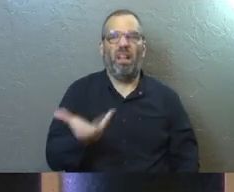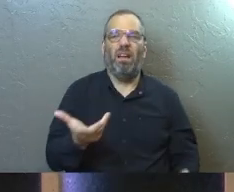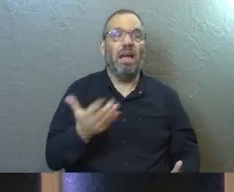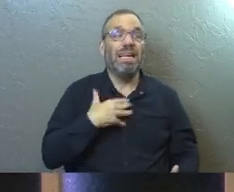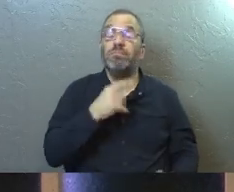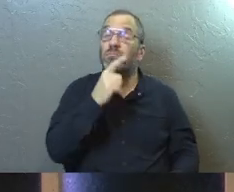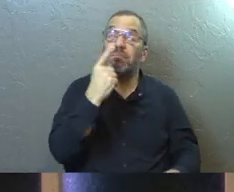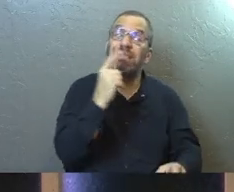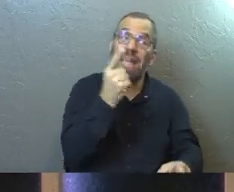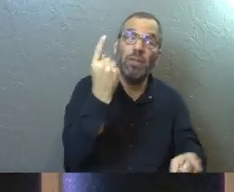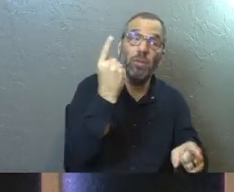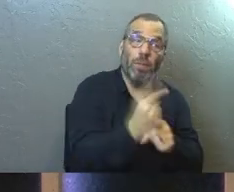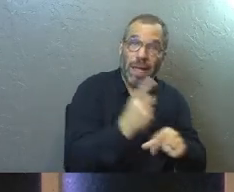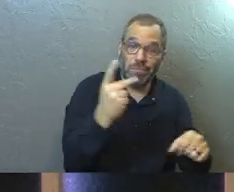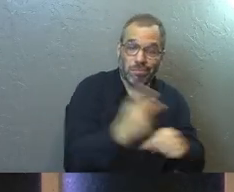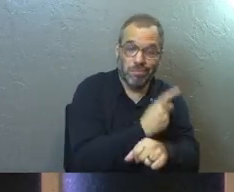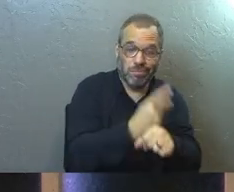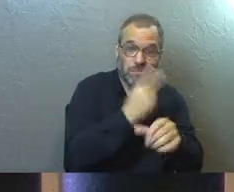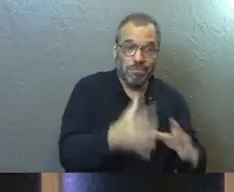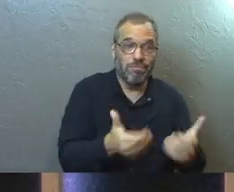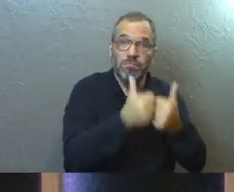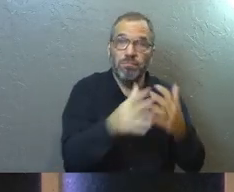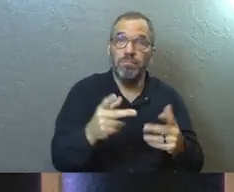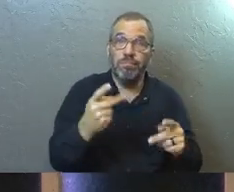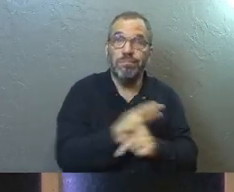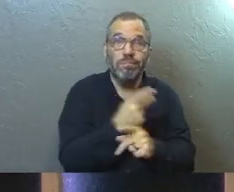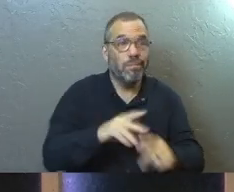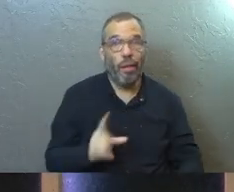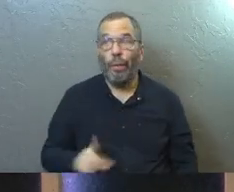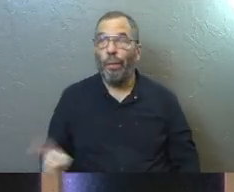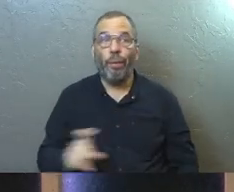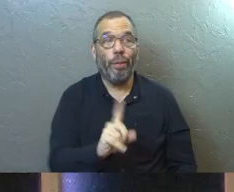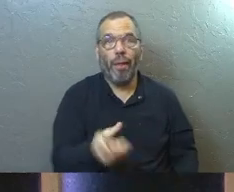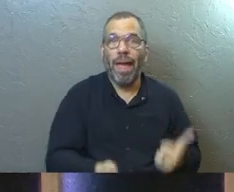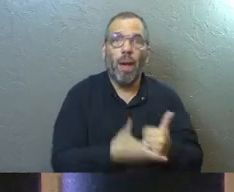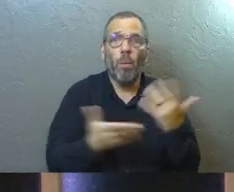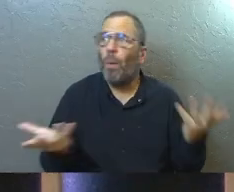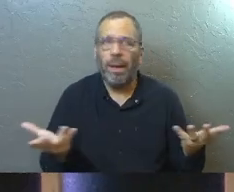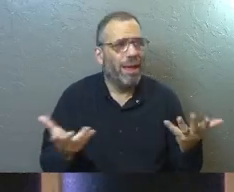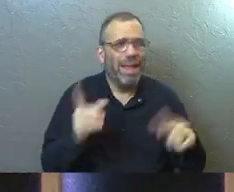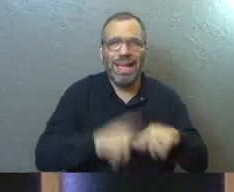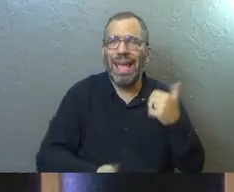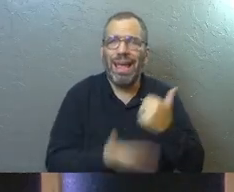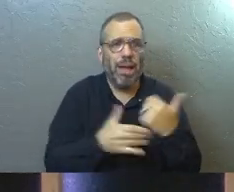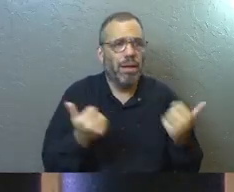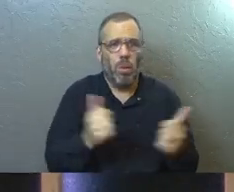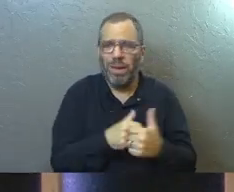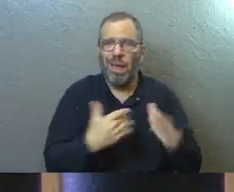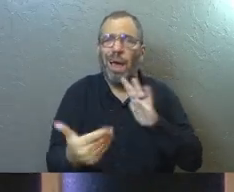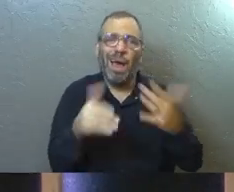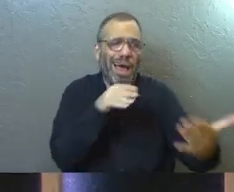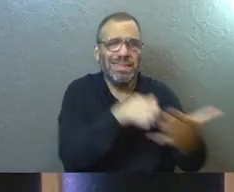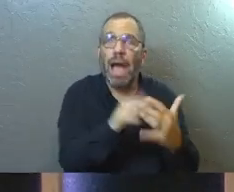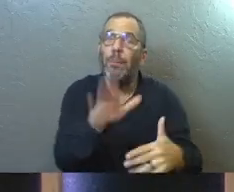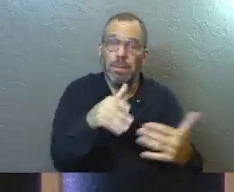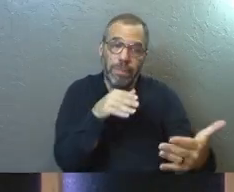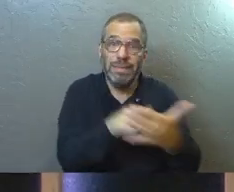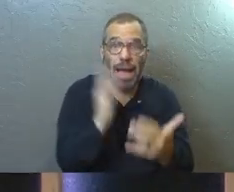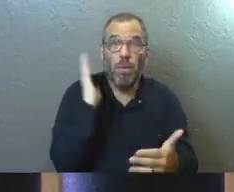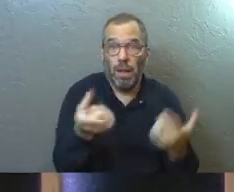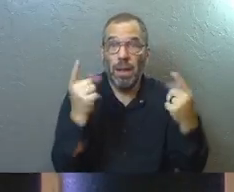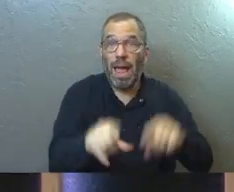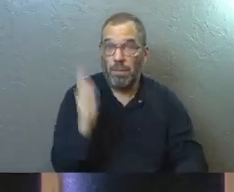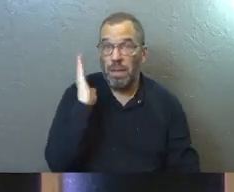in their life, they are like lost sheep, confused and helpless. Helpless from what? Helpless in the midst of attack, because attack is